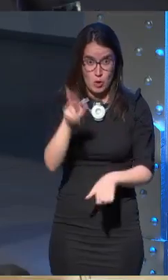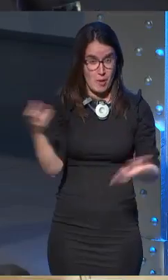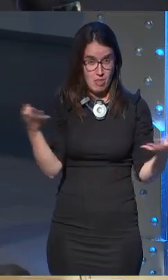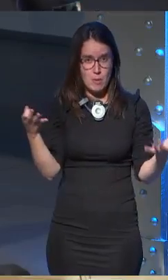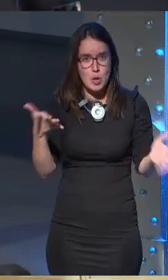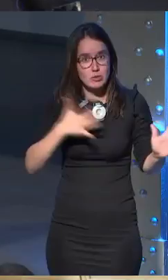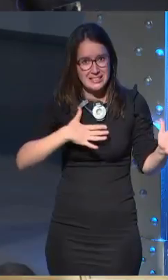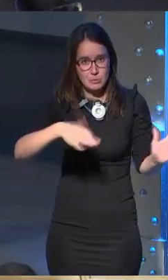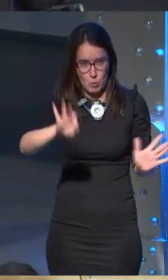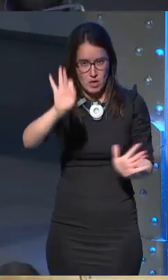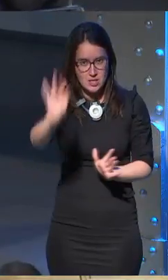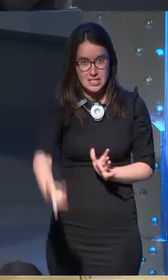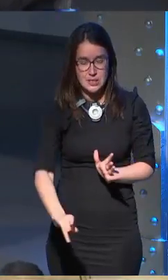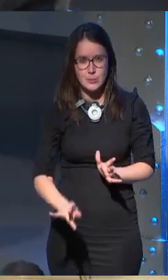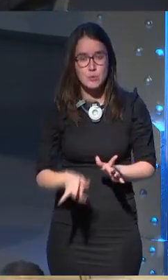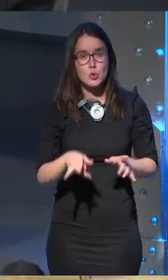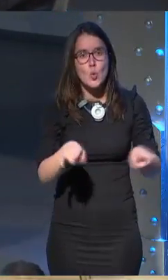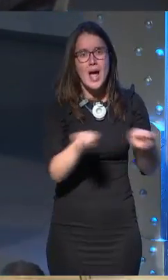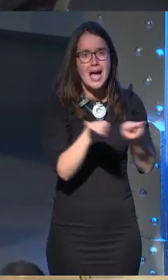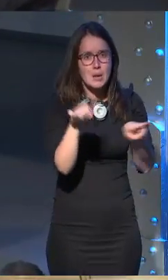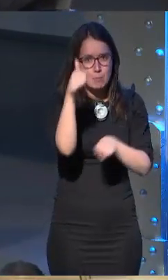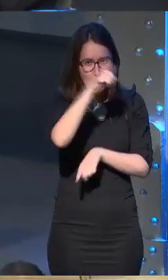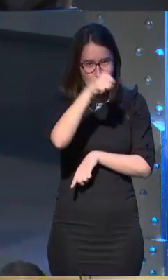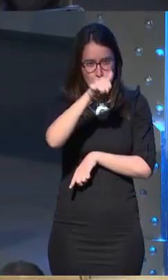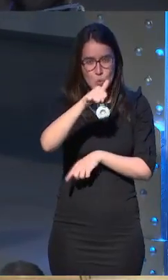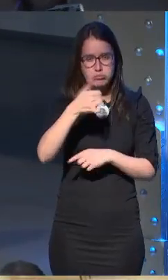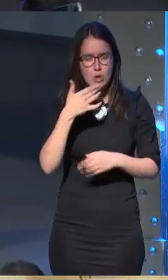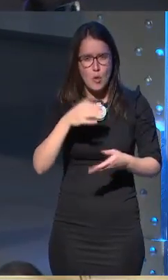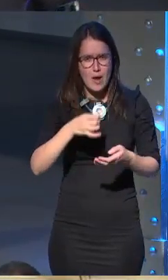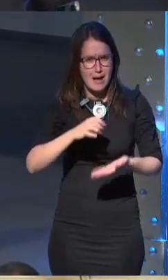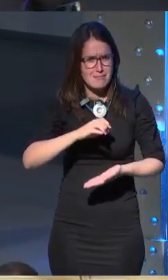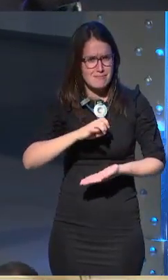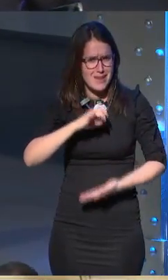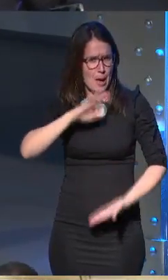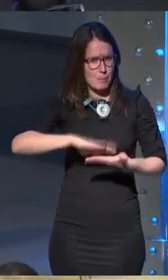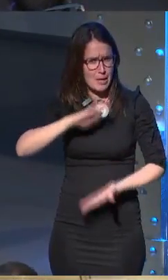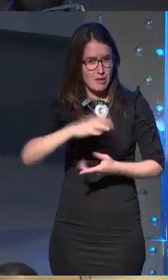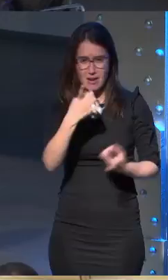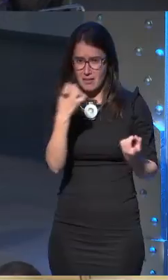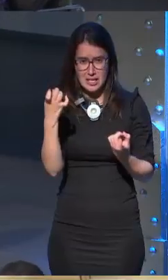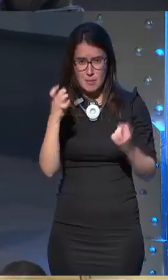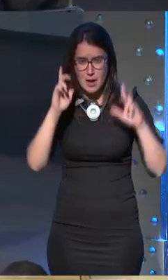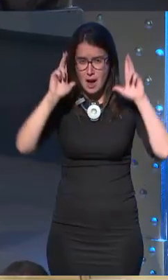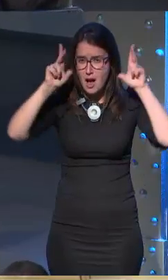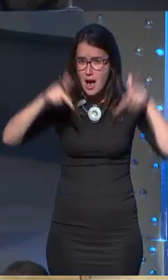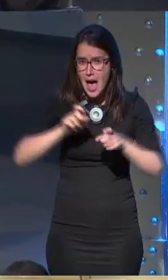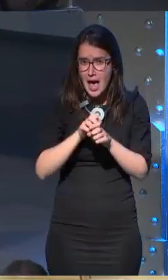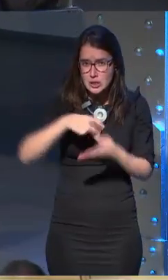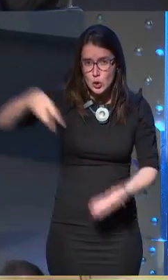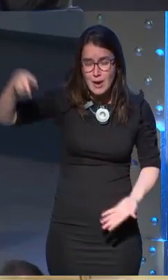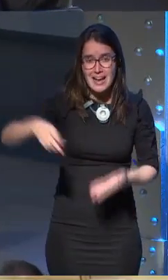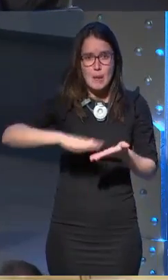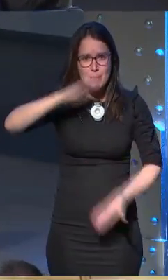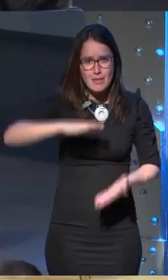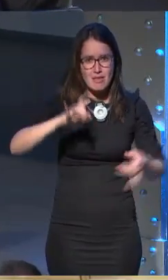Pero sí tenían tanto usted como su. So both you and your friend and your brother Mark had an important skill